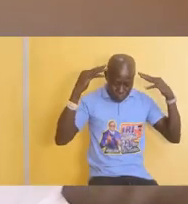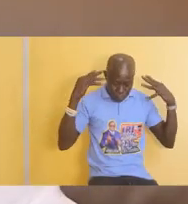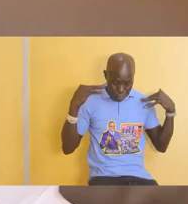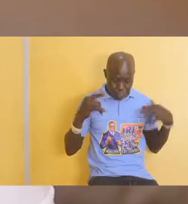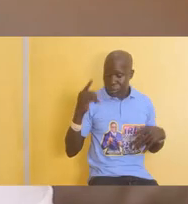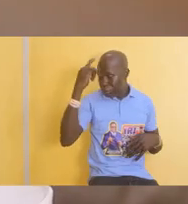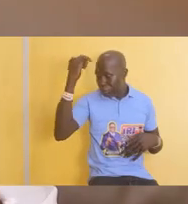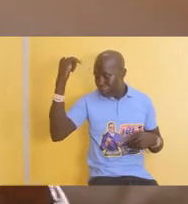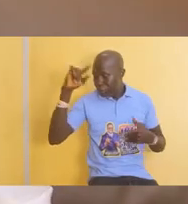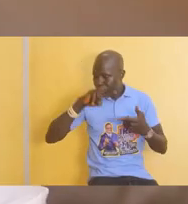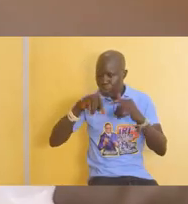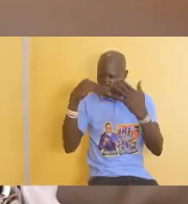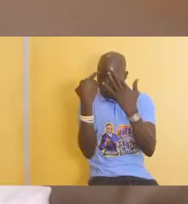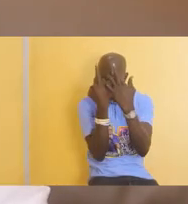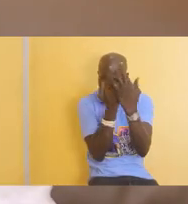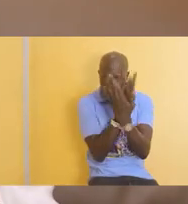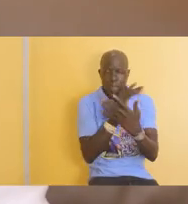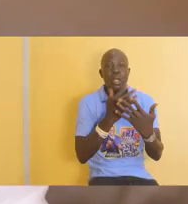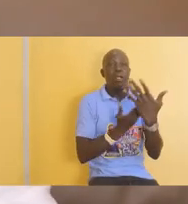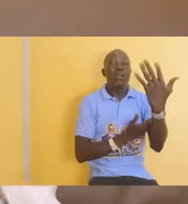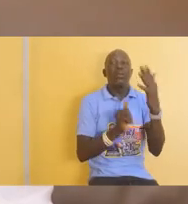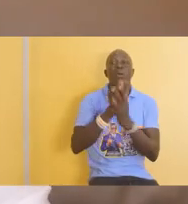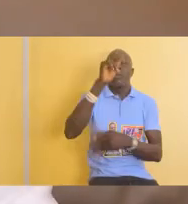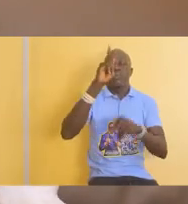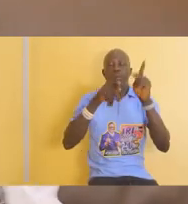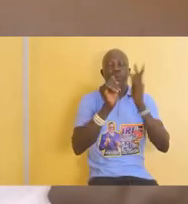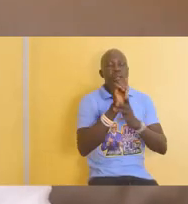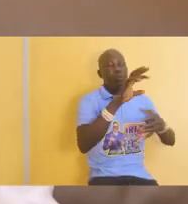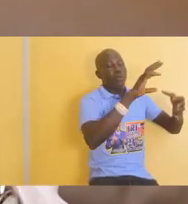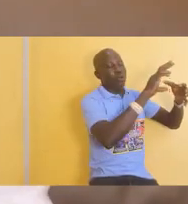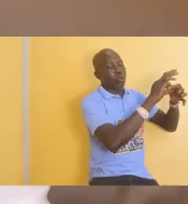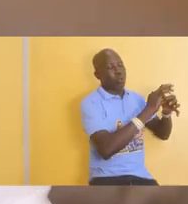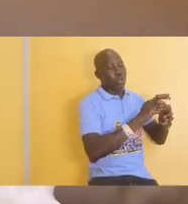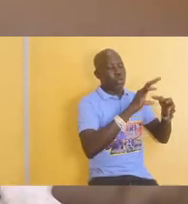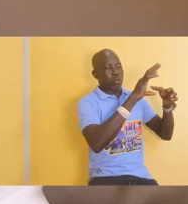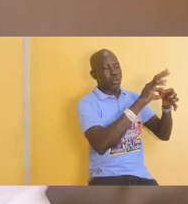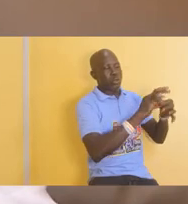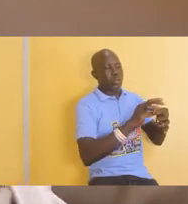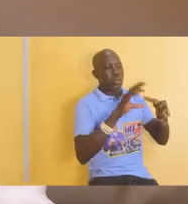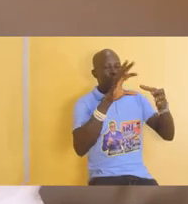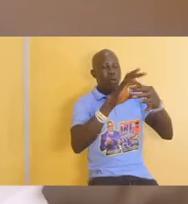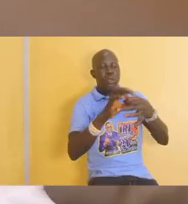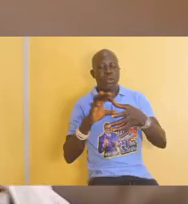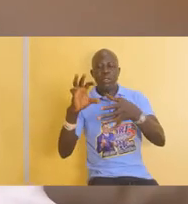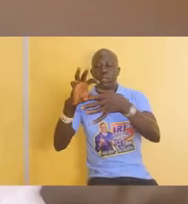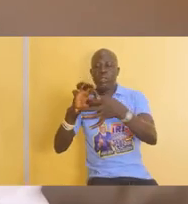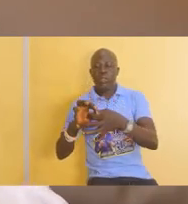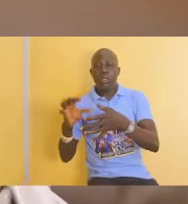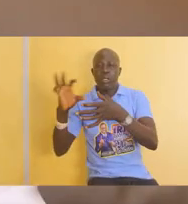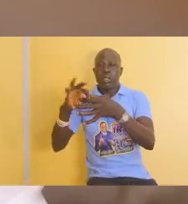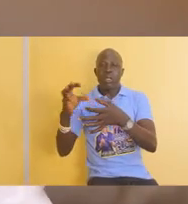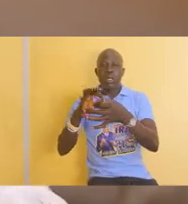dream to realize people have been connecting. What you connect, they have been connecting. What you